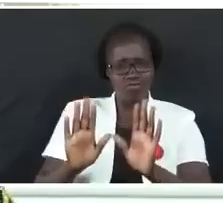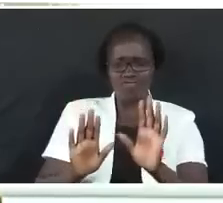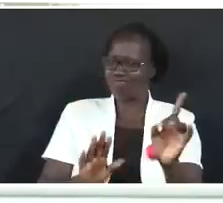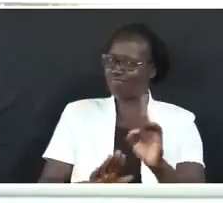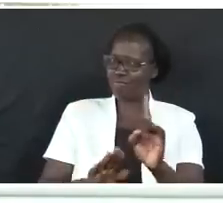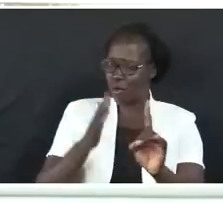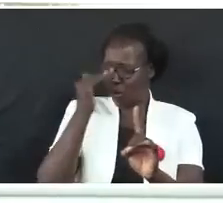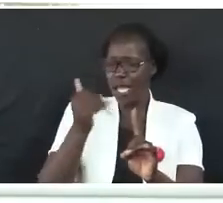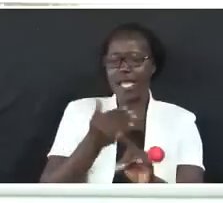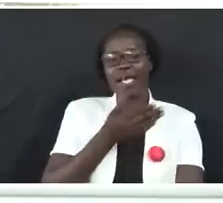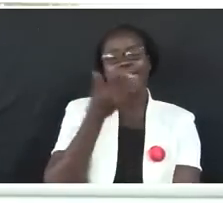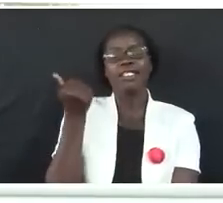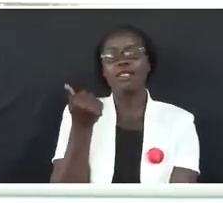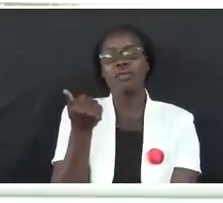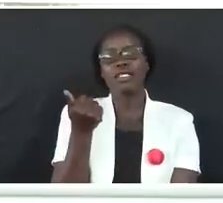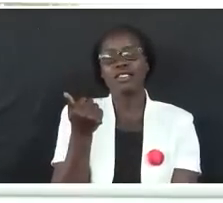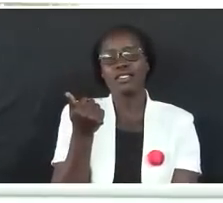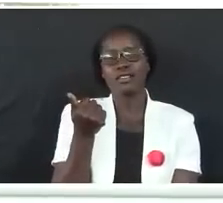because he was the best.